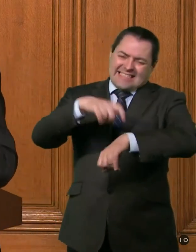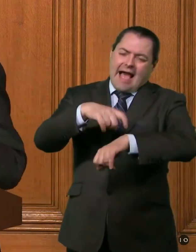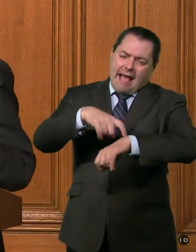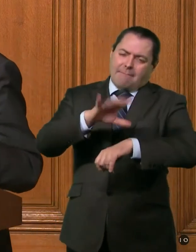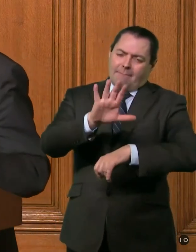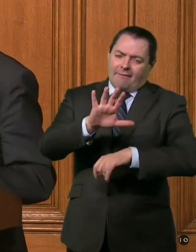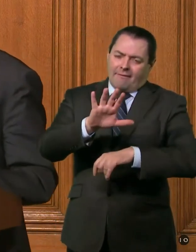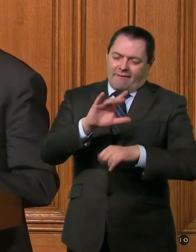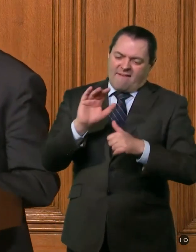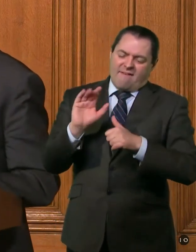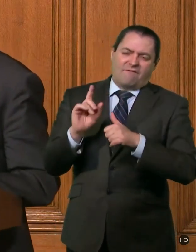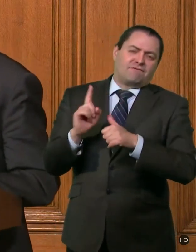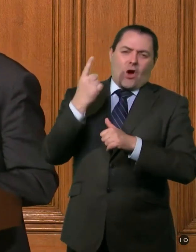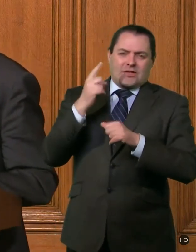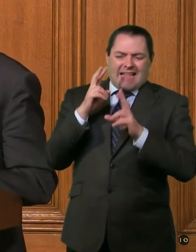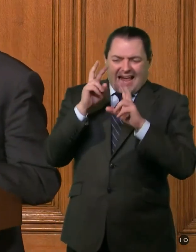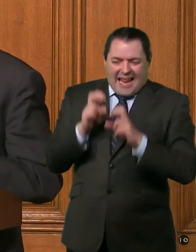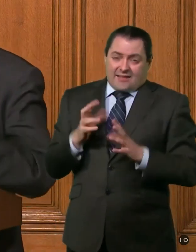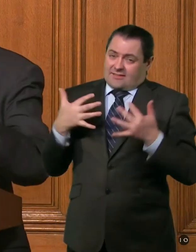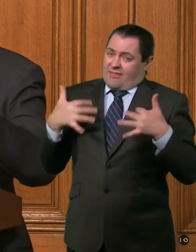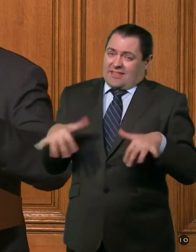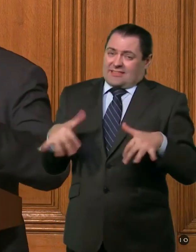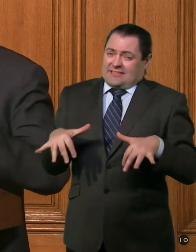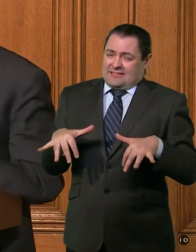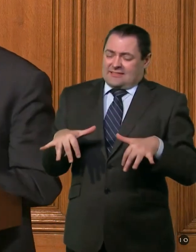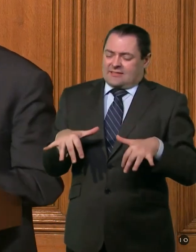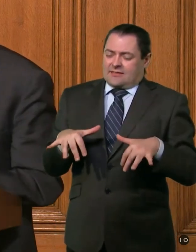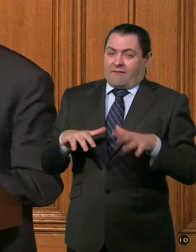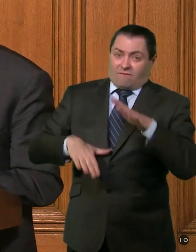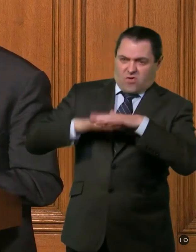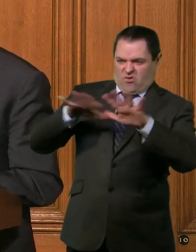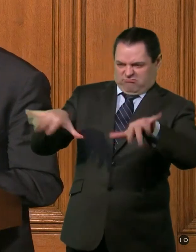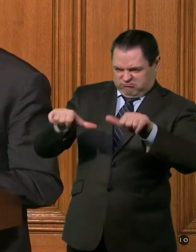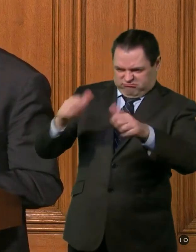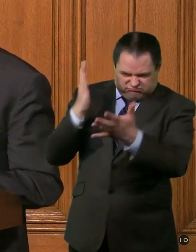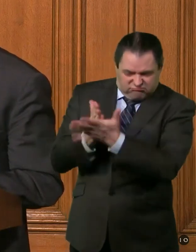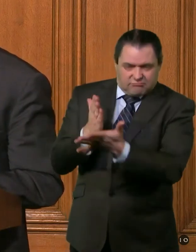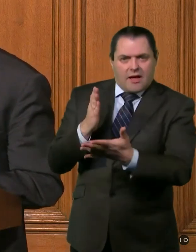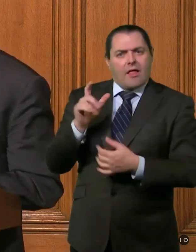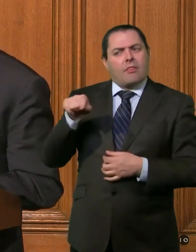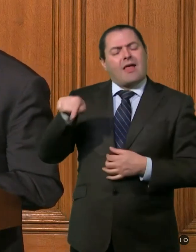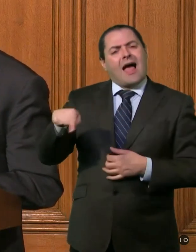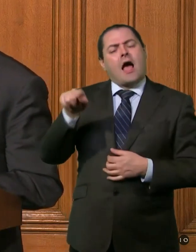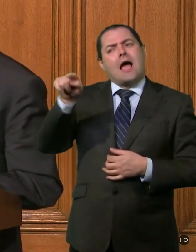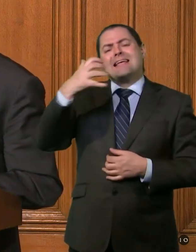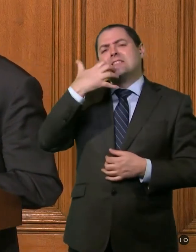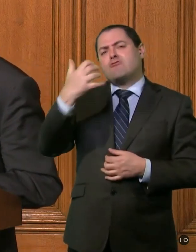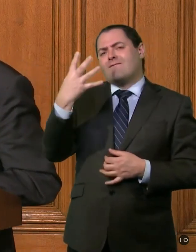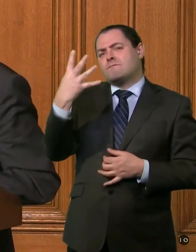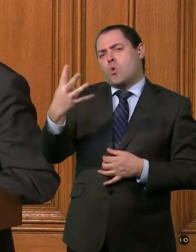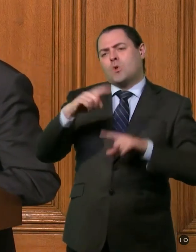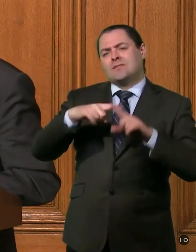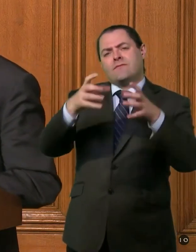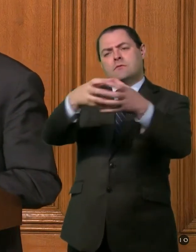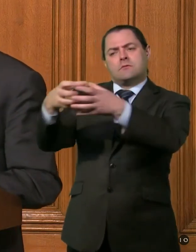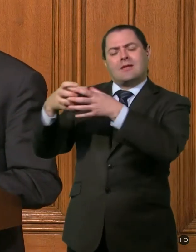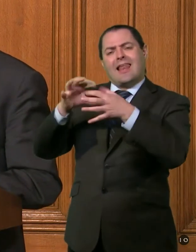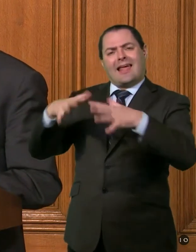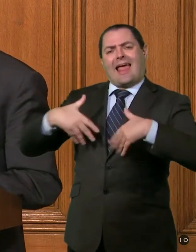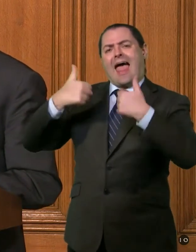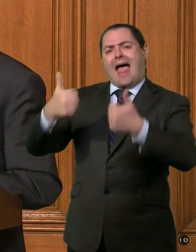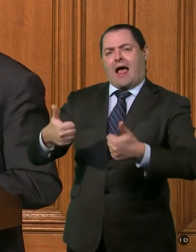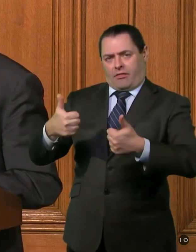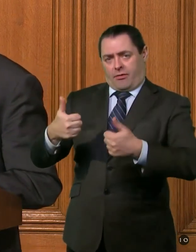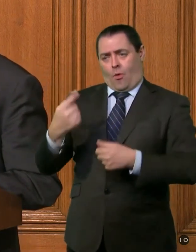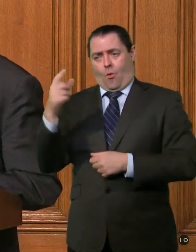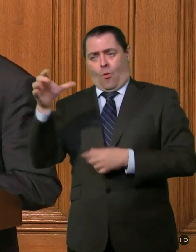from one of their healthcare organisations. They've got 4 that work in the country. It's preliminary, and we saw